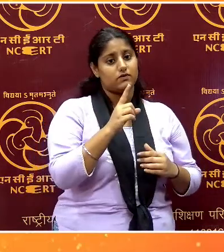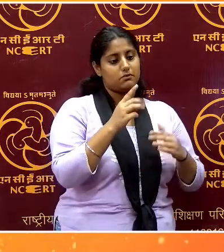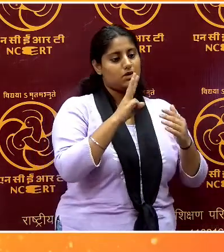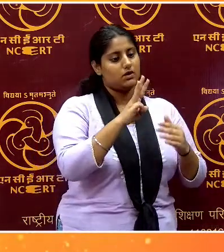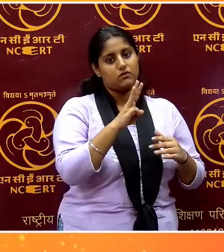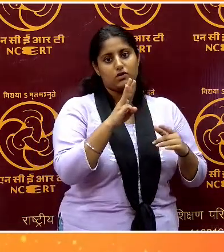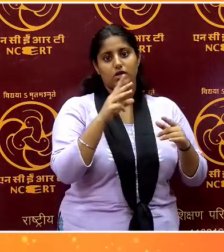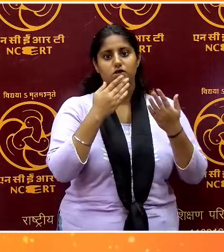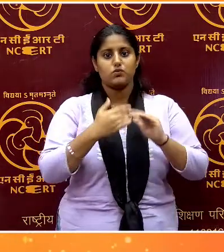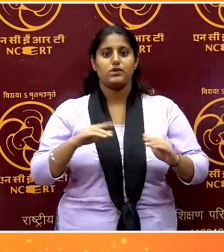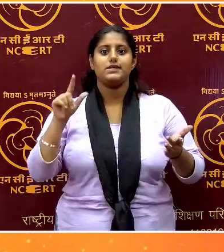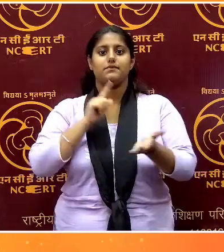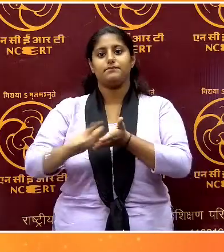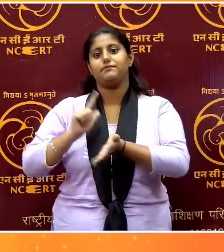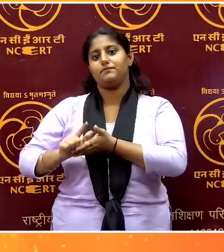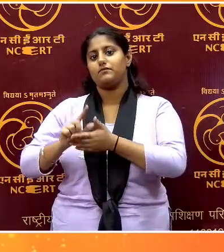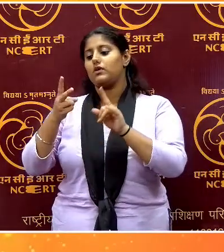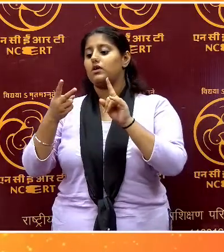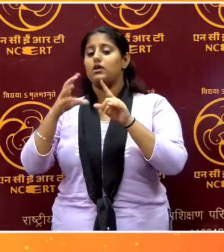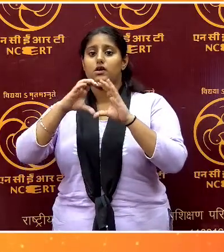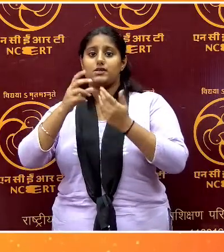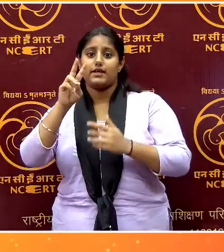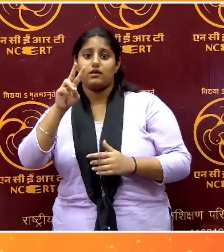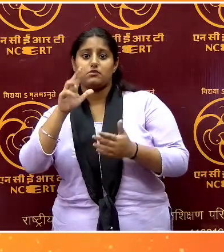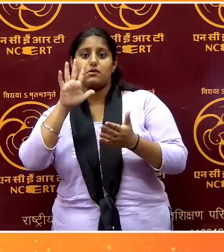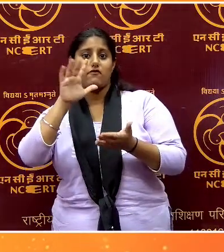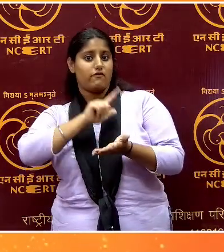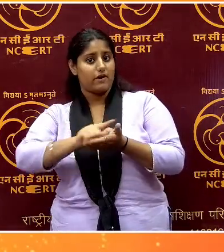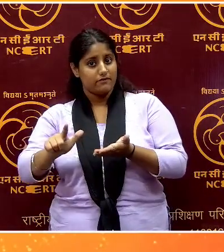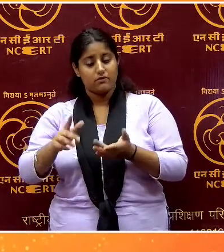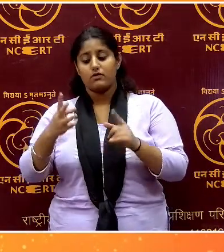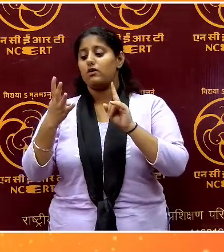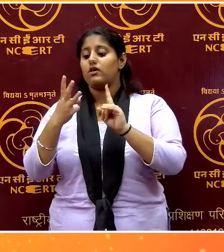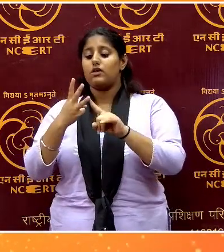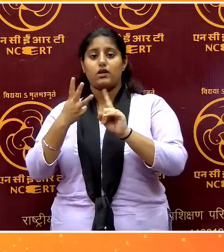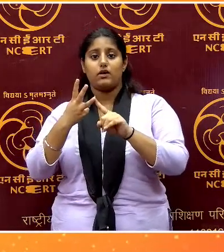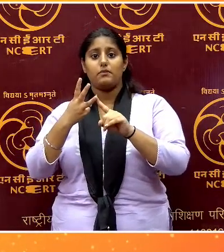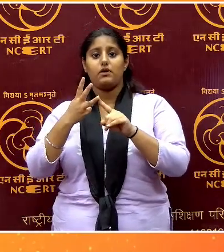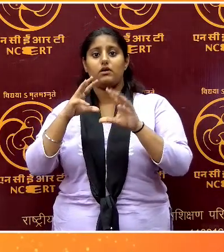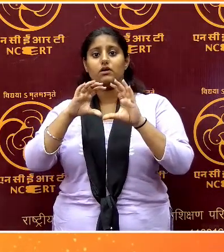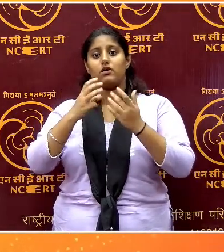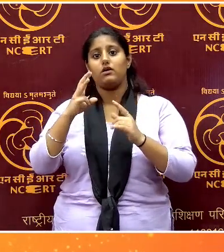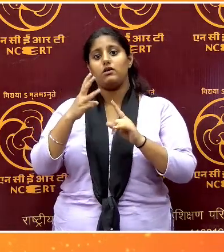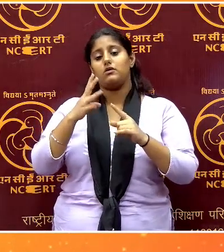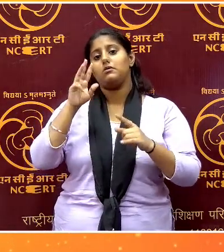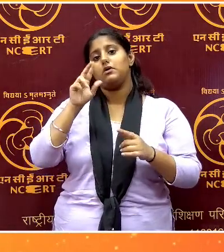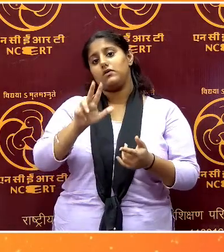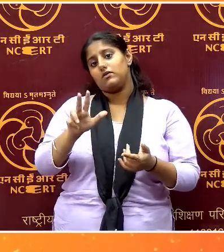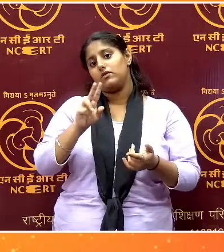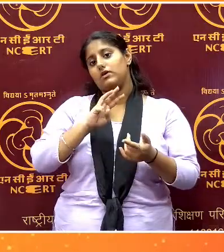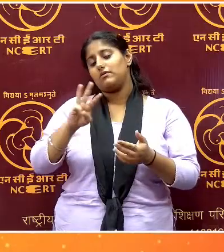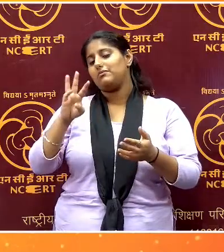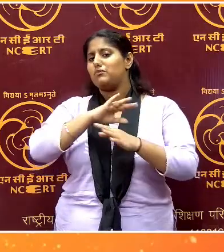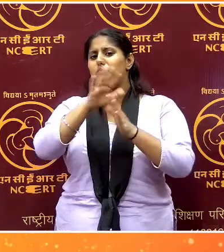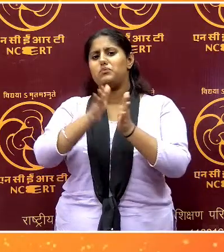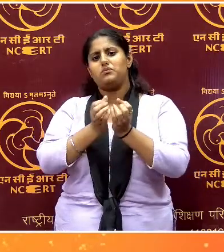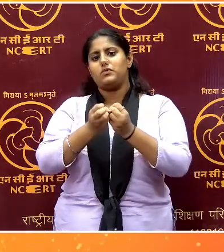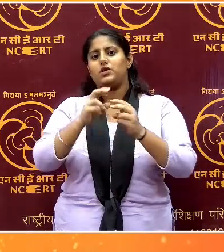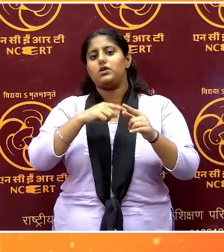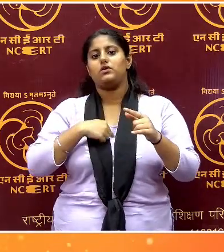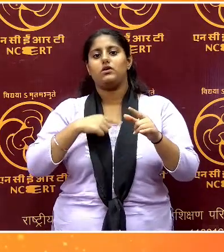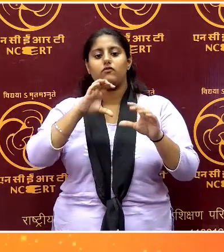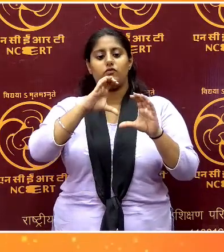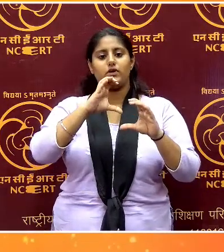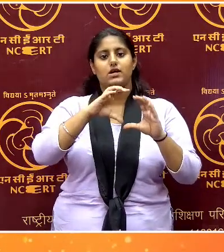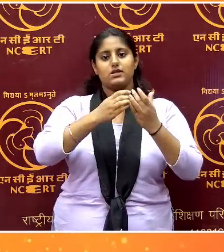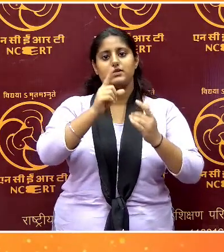were absent. In Okay. class 2, 5 were absent, and in class 3, 4, Fourth. and so on. He has collected the data till class 8.